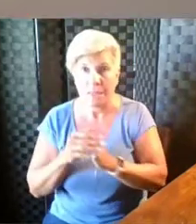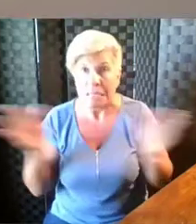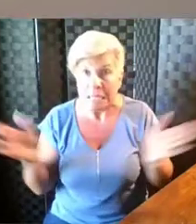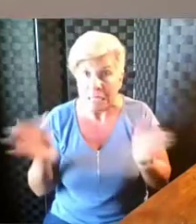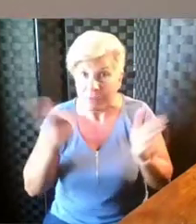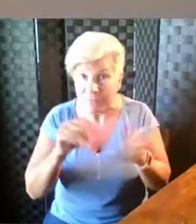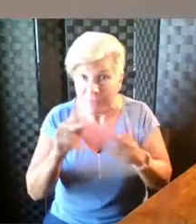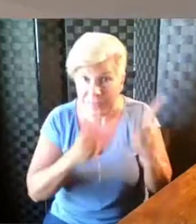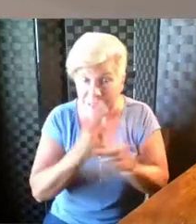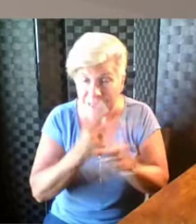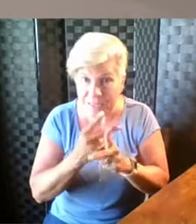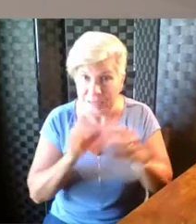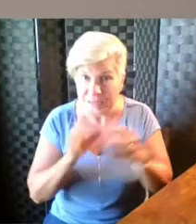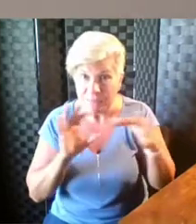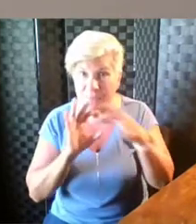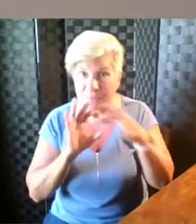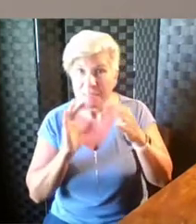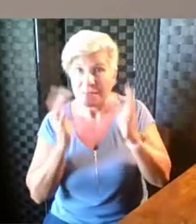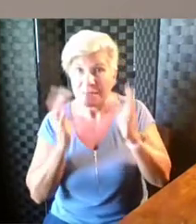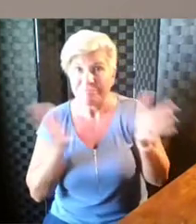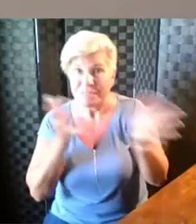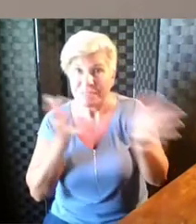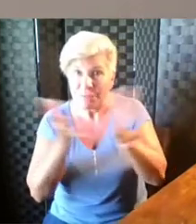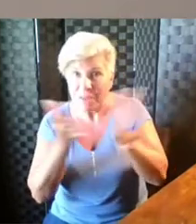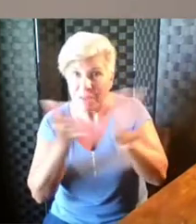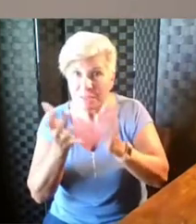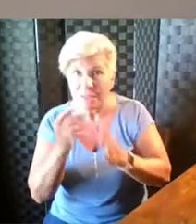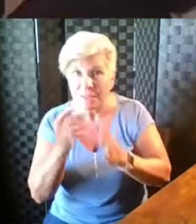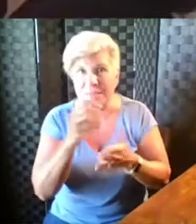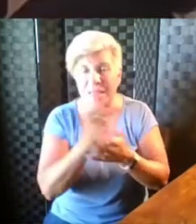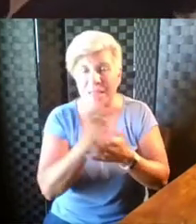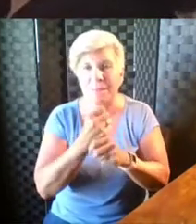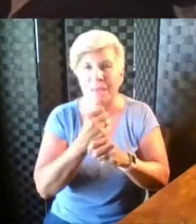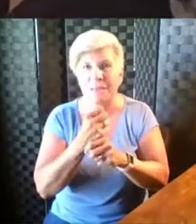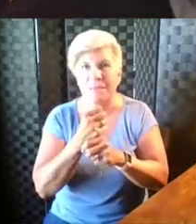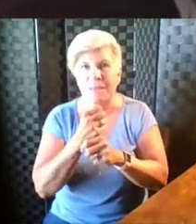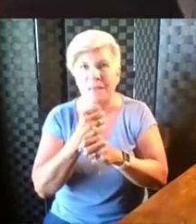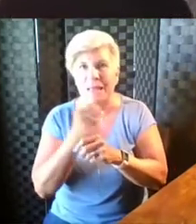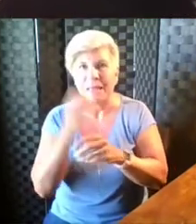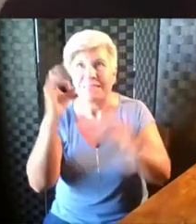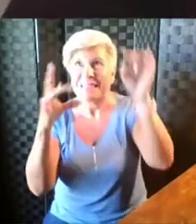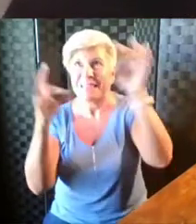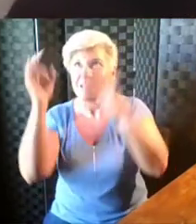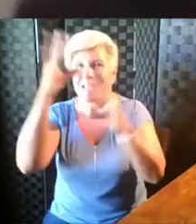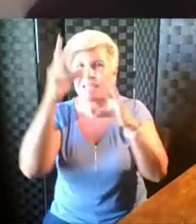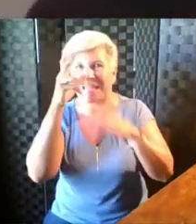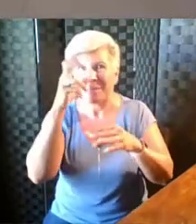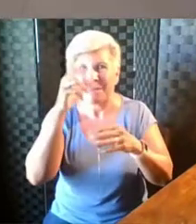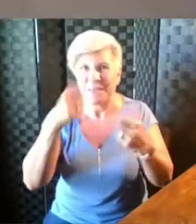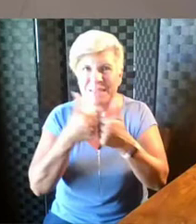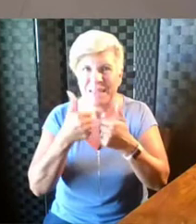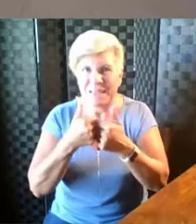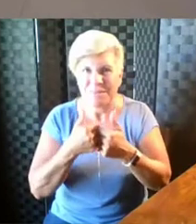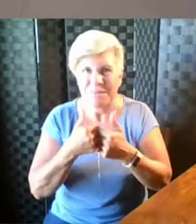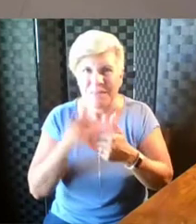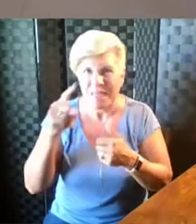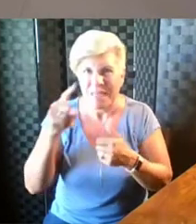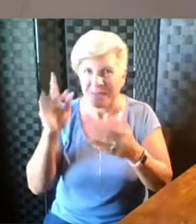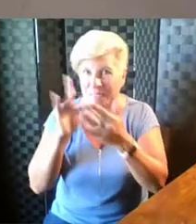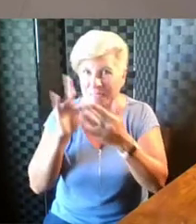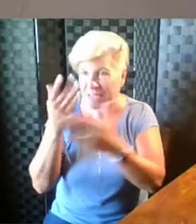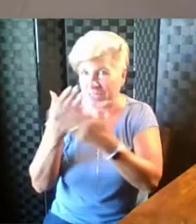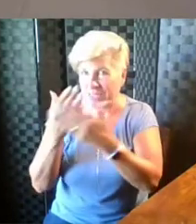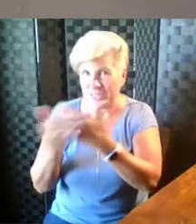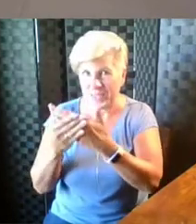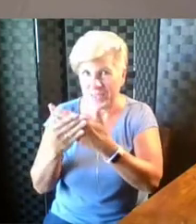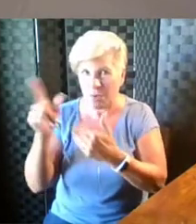encourage that kind of interaction, the lab's artist-in-residence designed the Lightning Bug game. which calls for 2 players to touch hands so